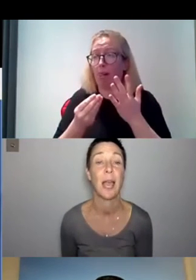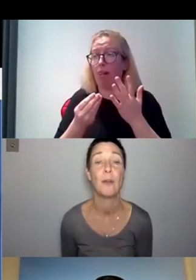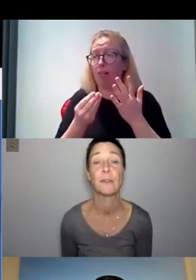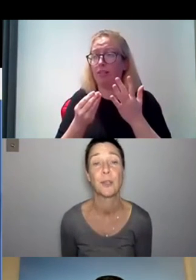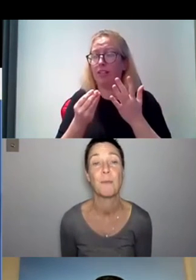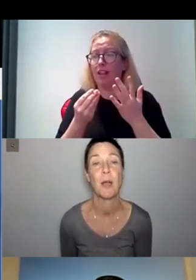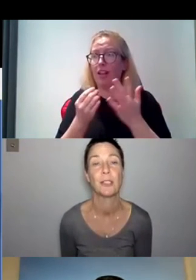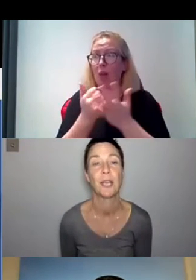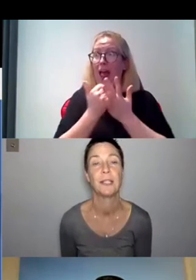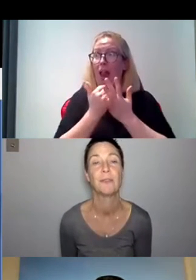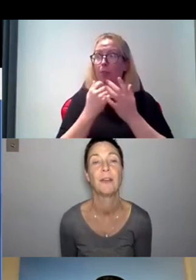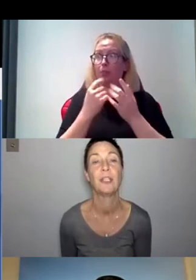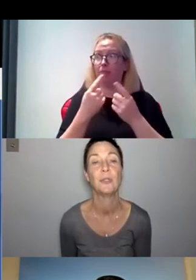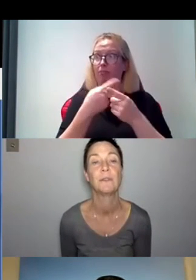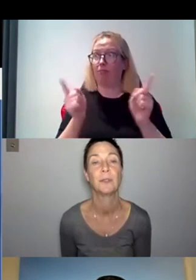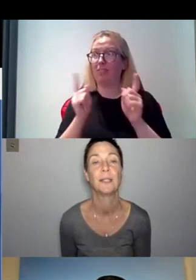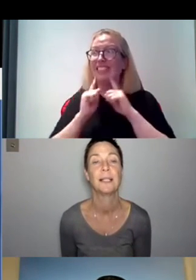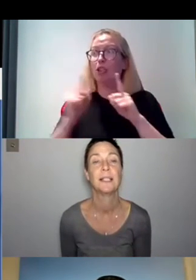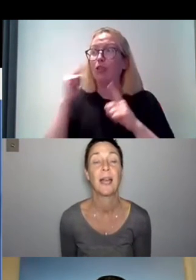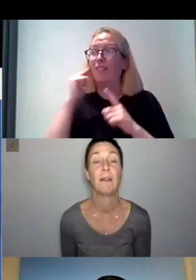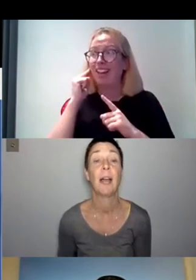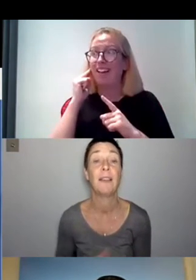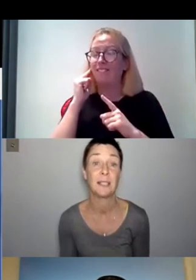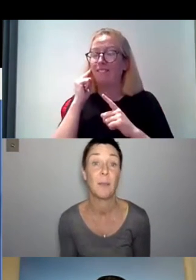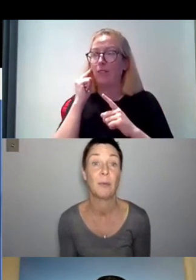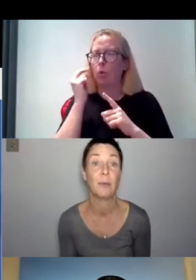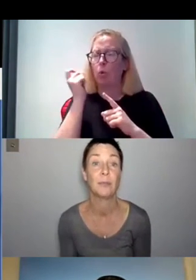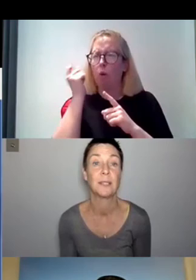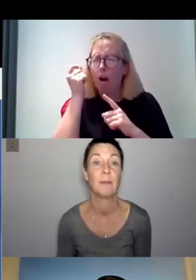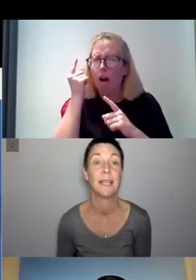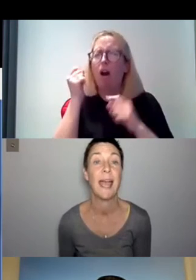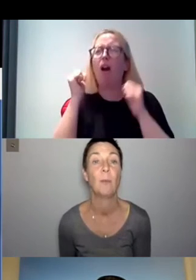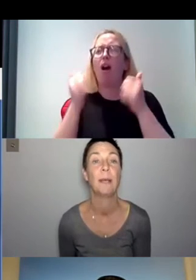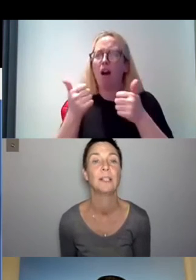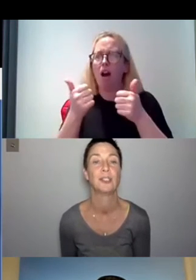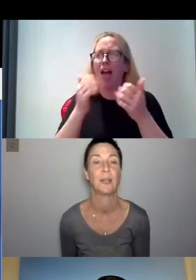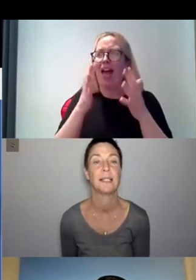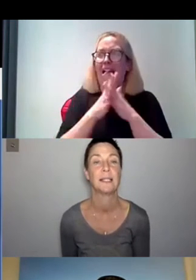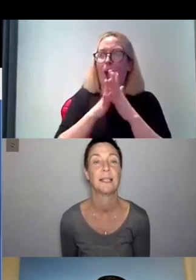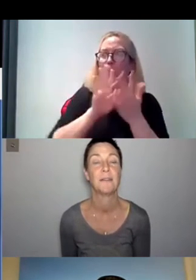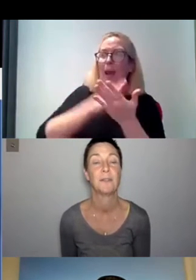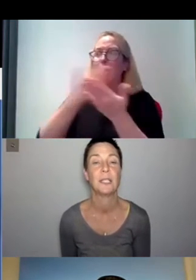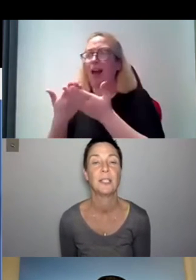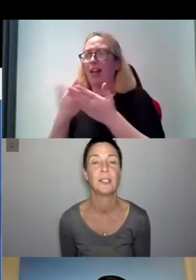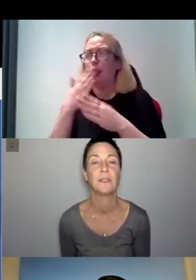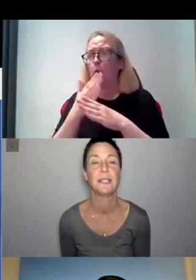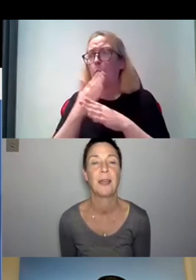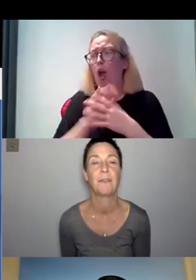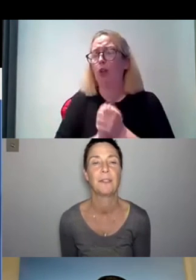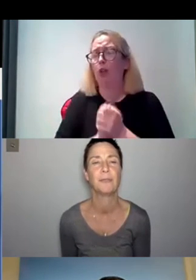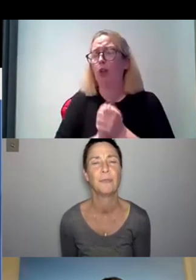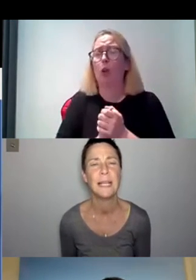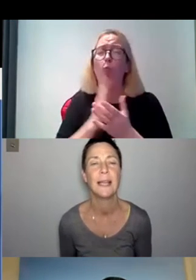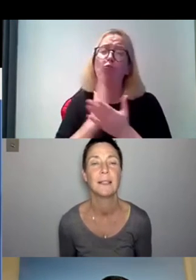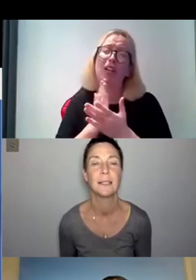experiences count for so much, and it's very useful to have live examples to help illustrate for teachers of the